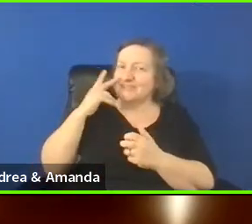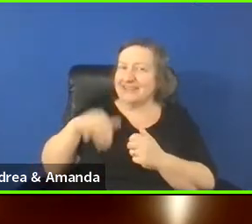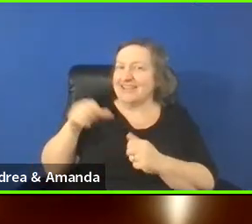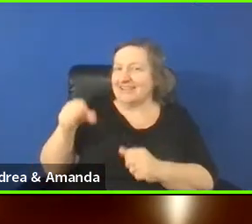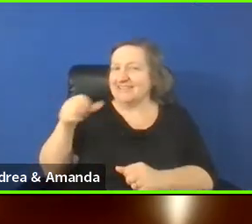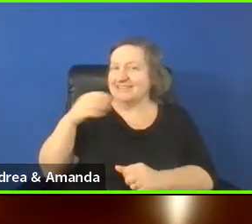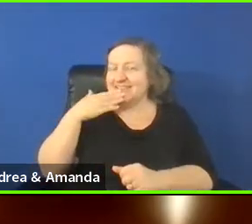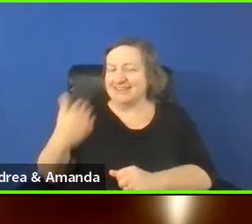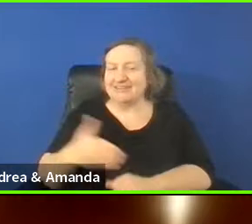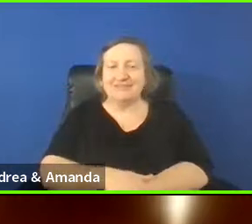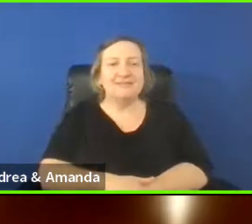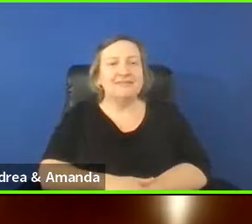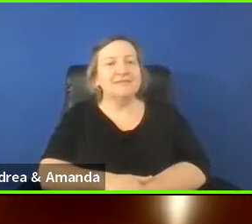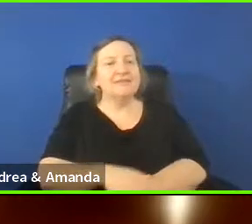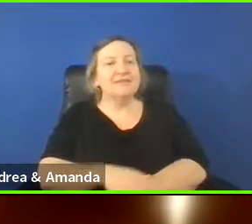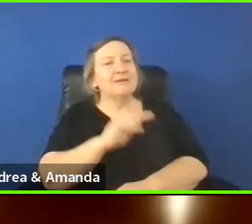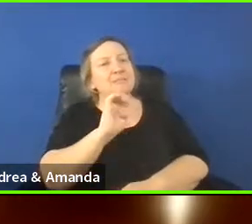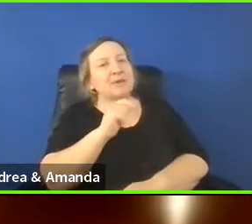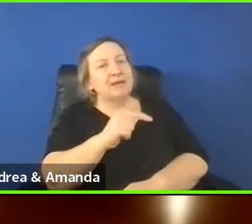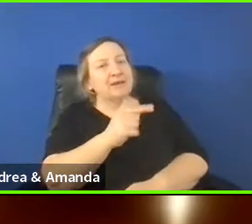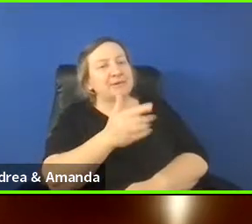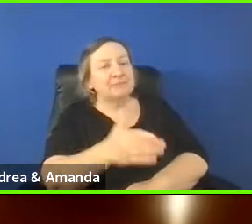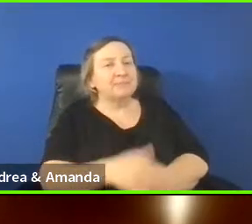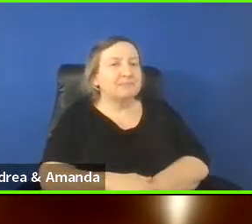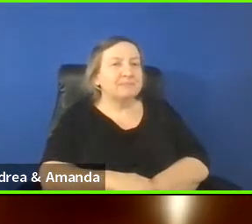you. Okay, Meg.